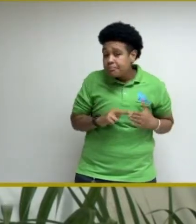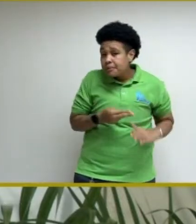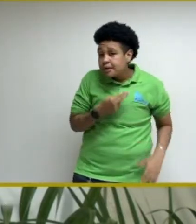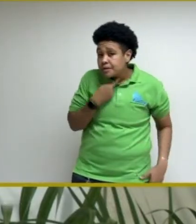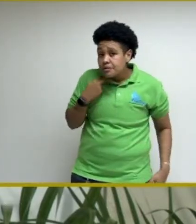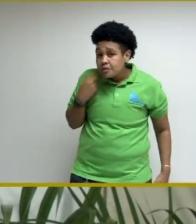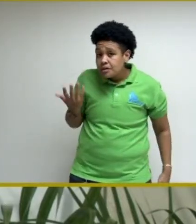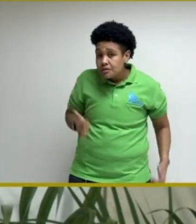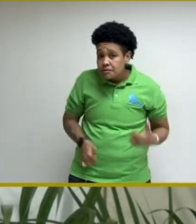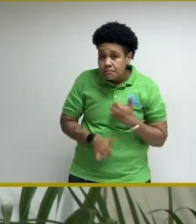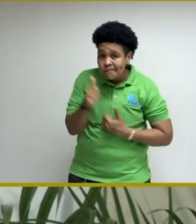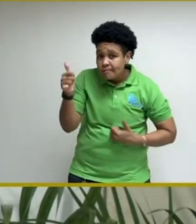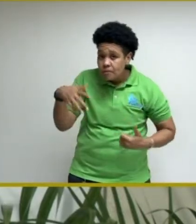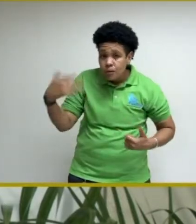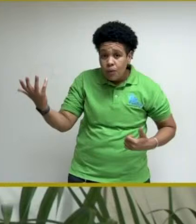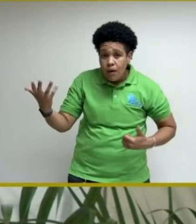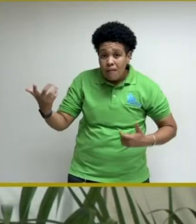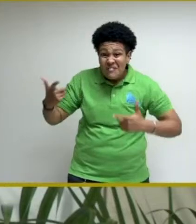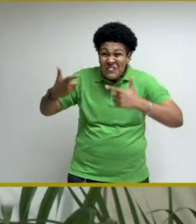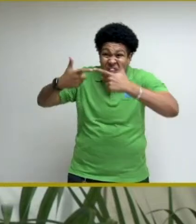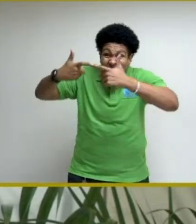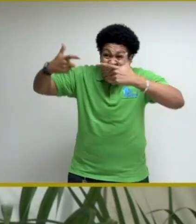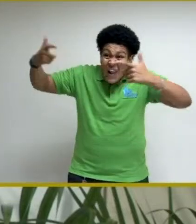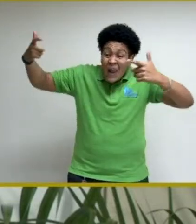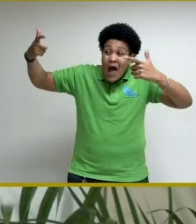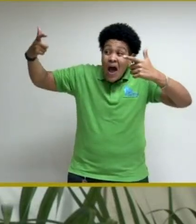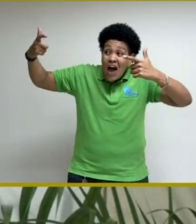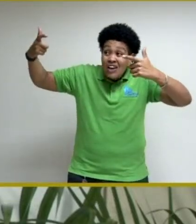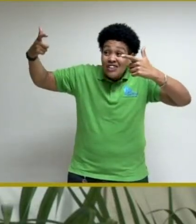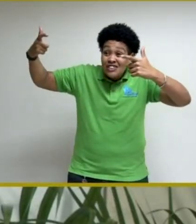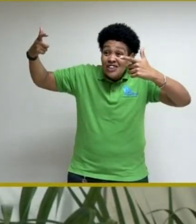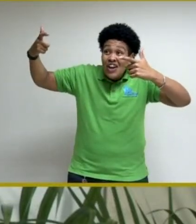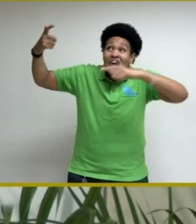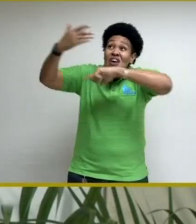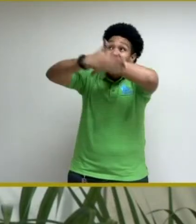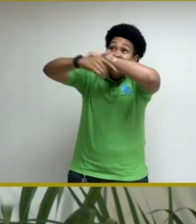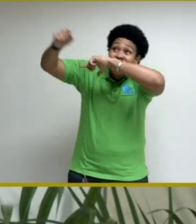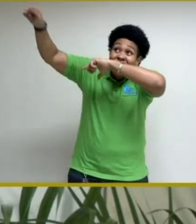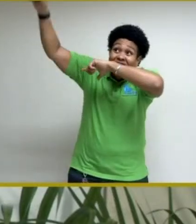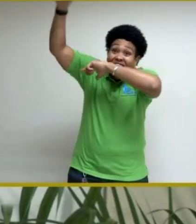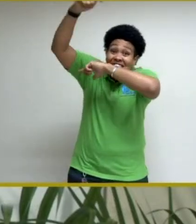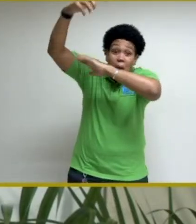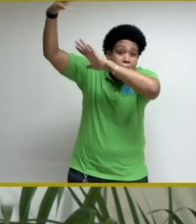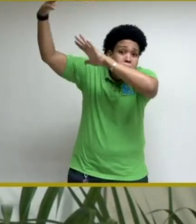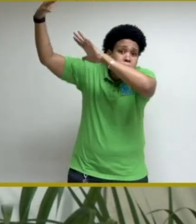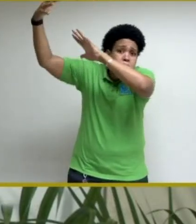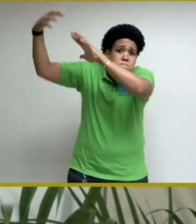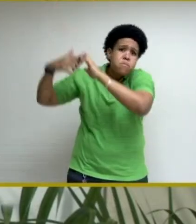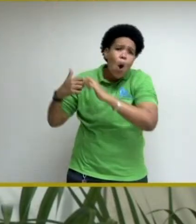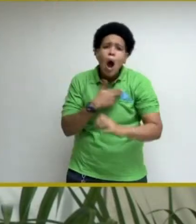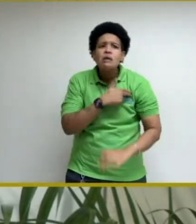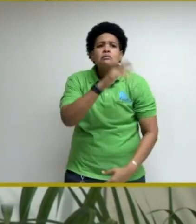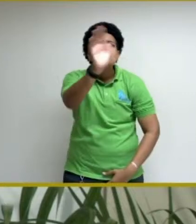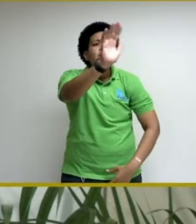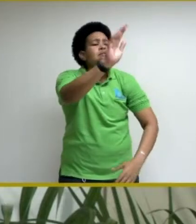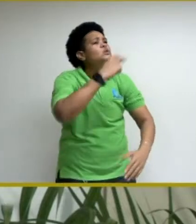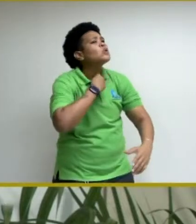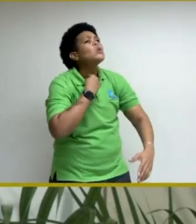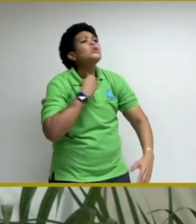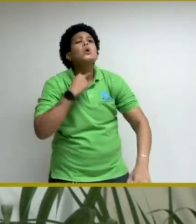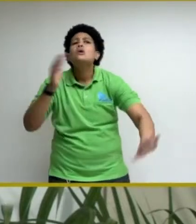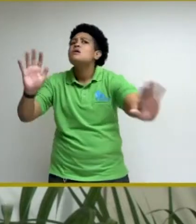that where larger health systems have succumbed, that there is a real possibility that we